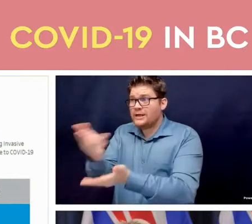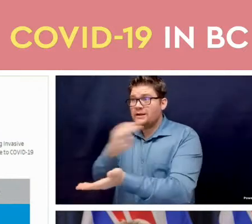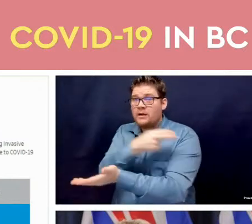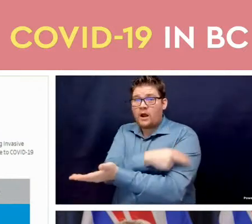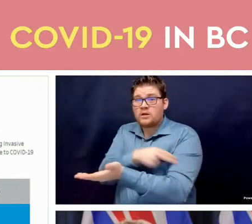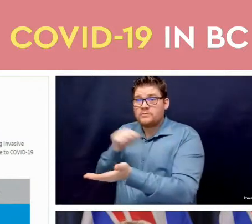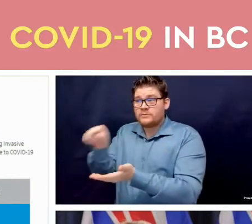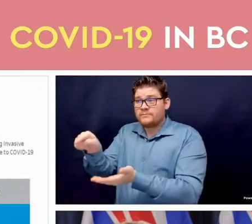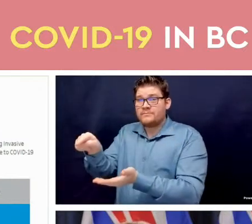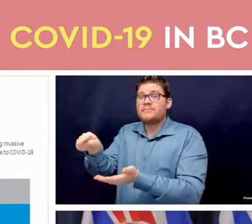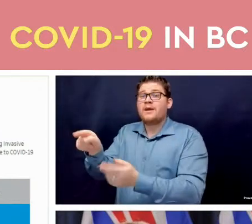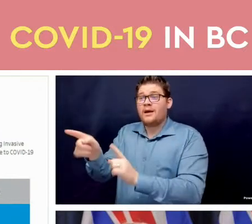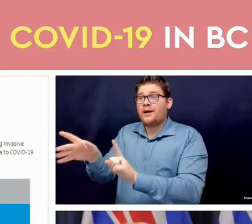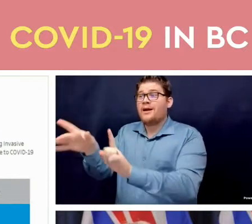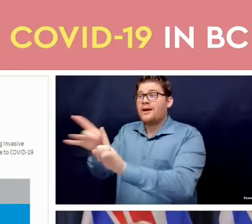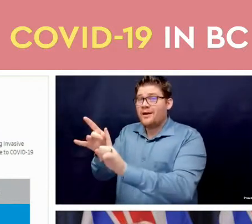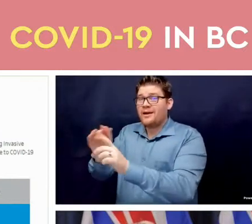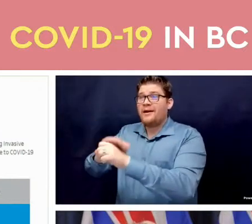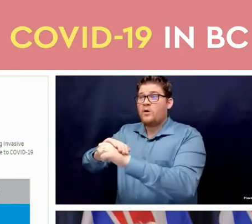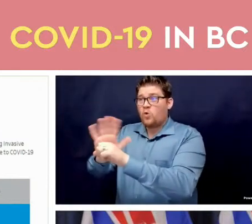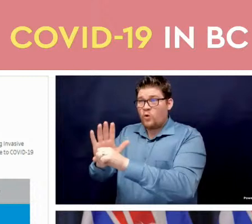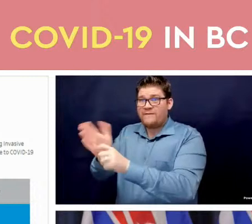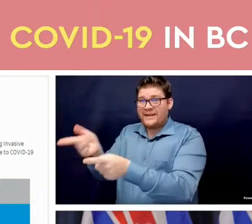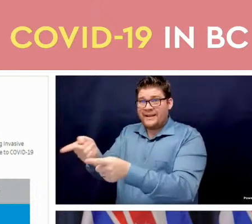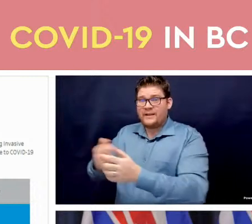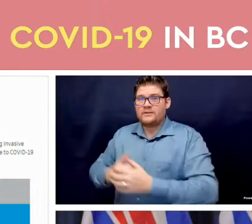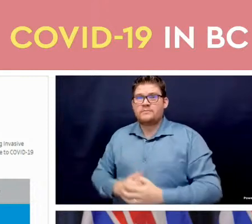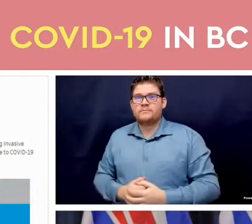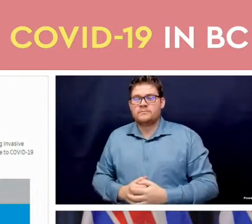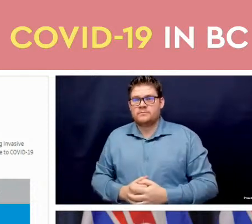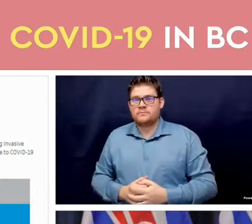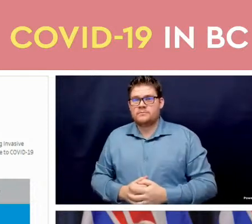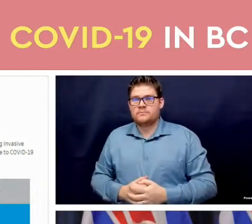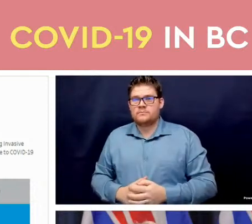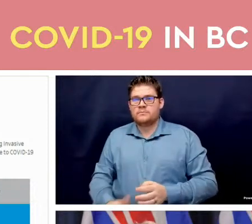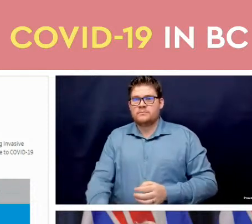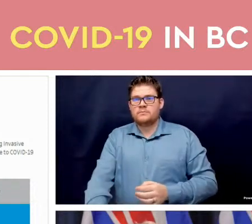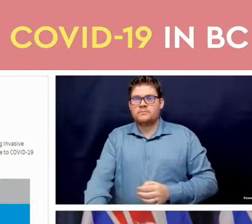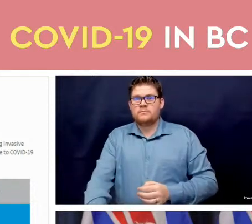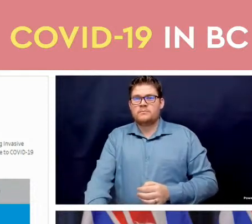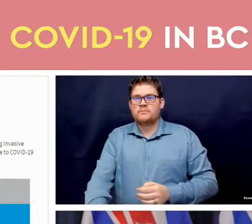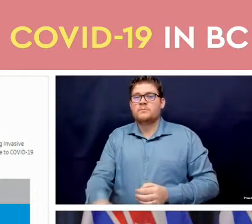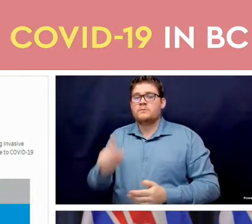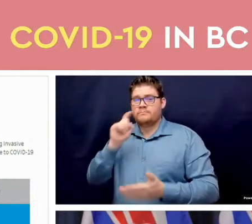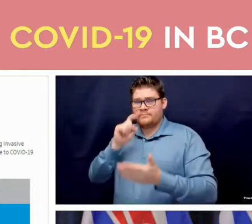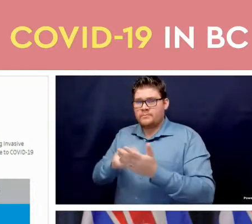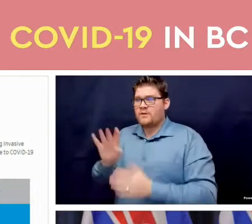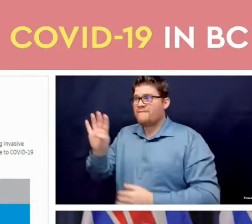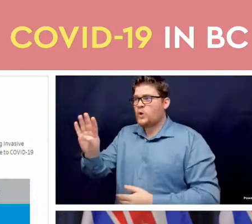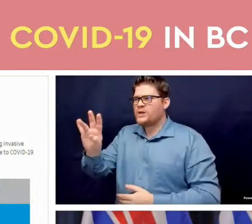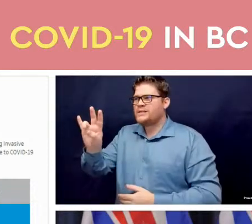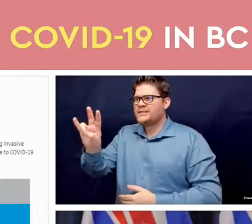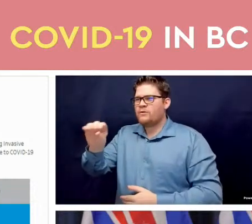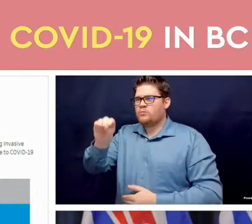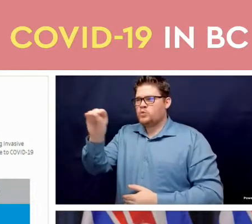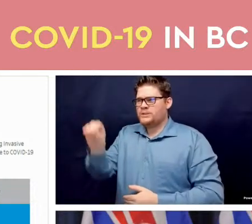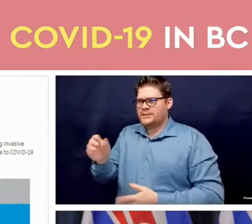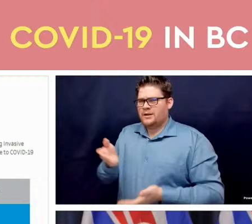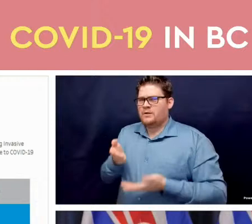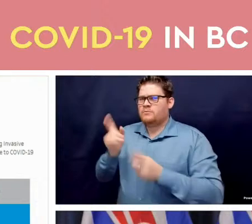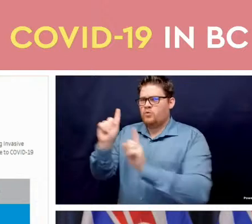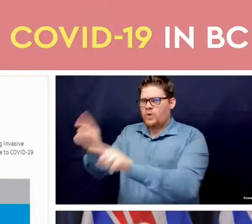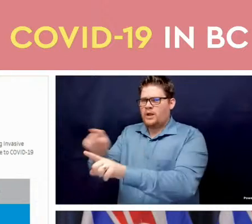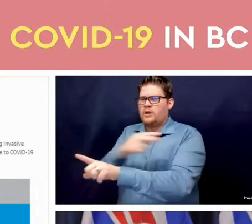it was an incidental finding. And about 50% of them, it was actually because of their